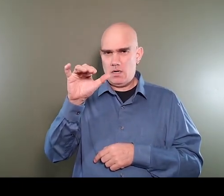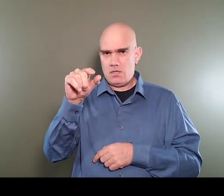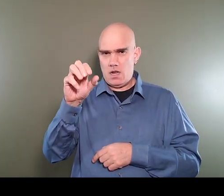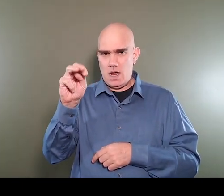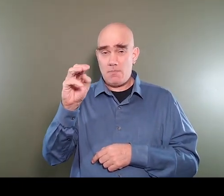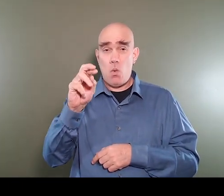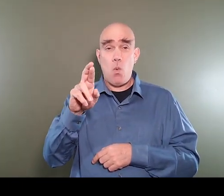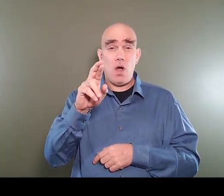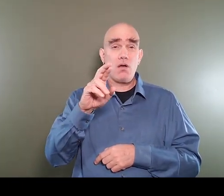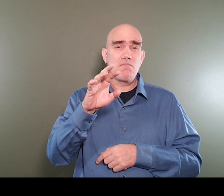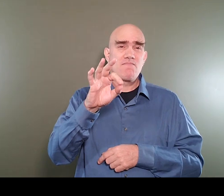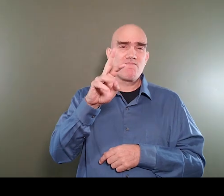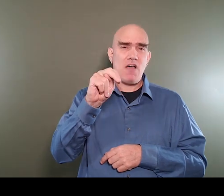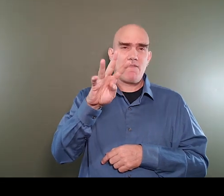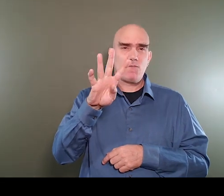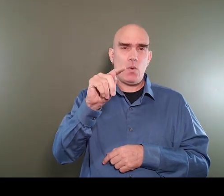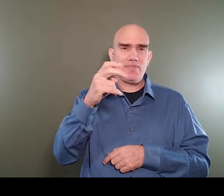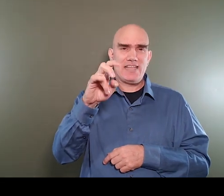2ndstory.com. Or